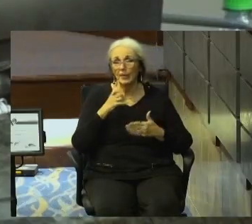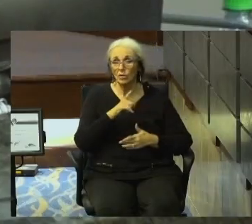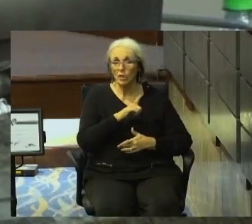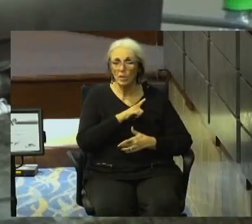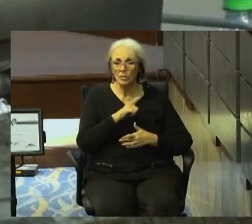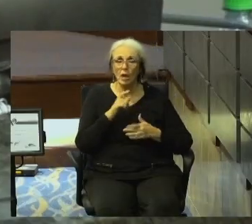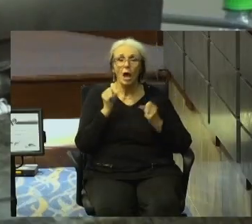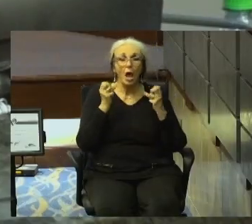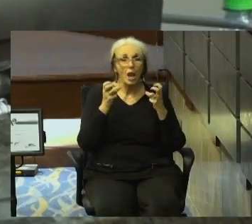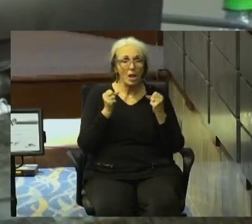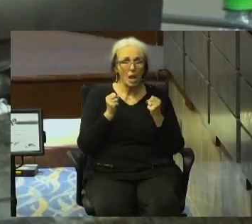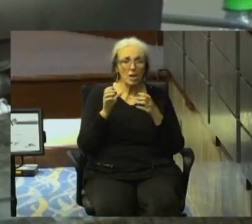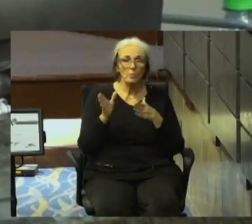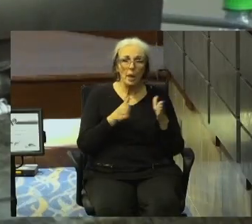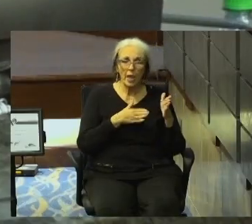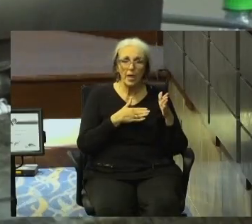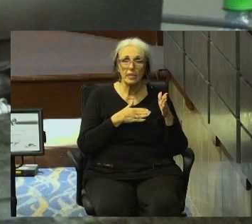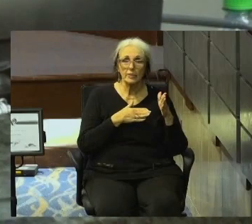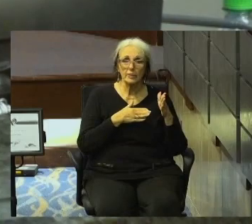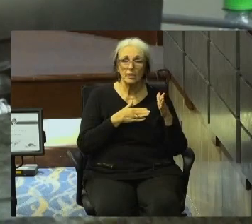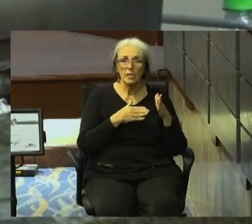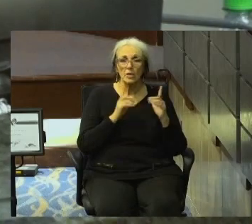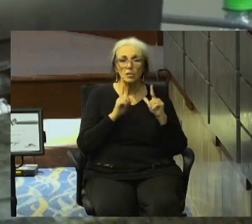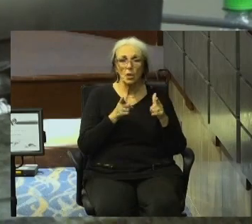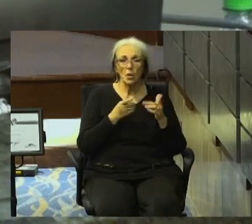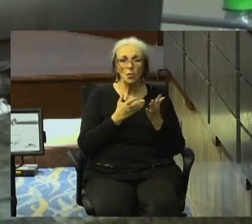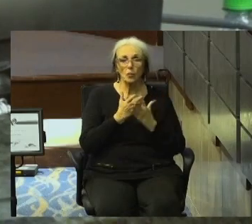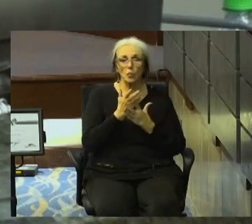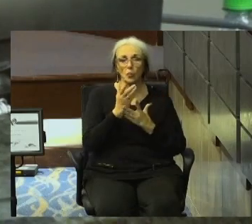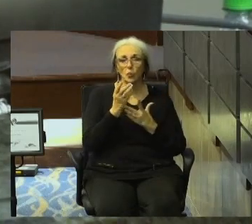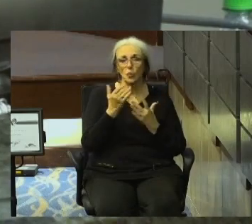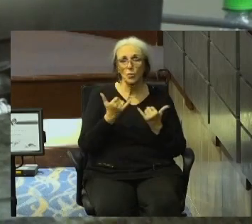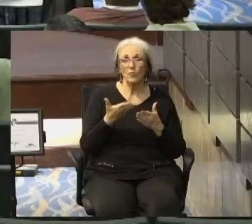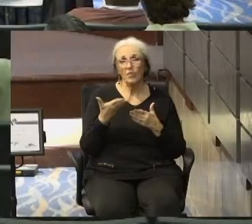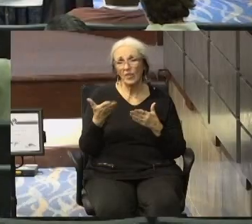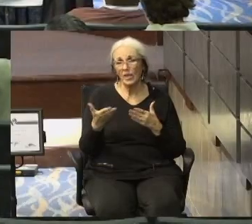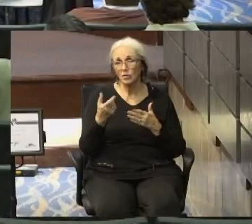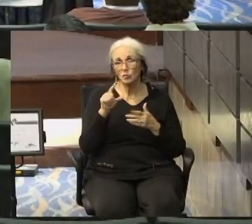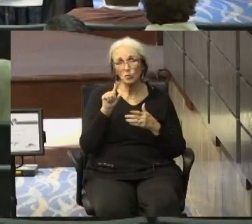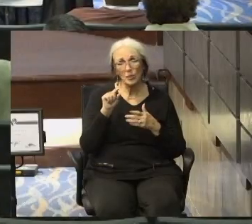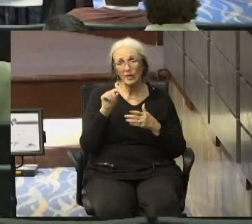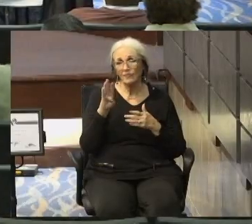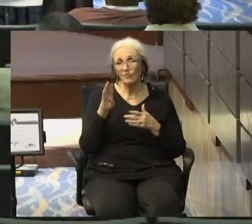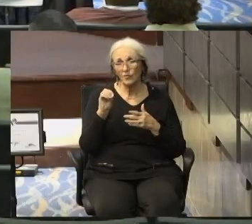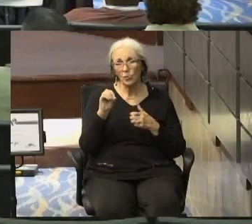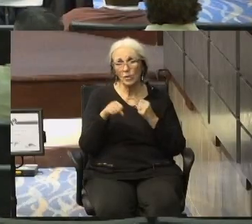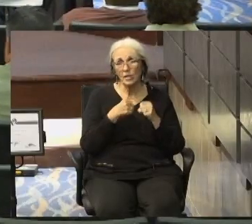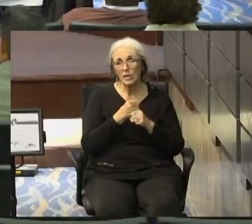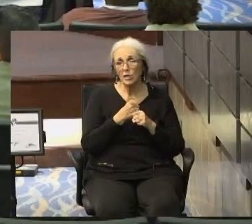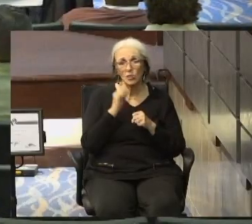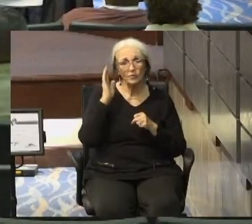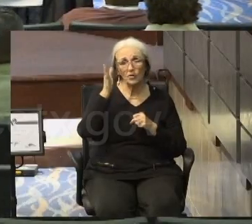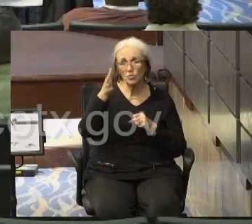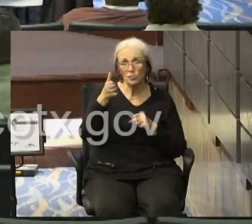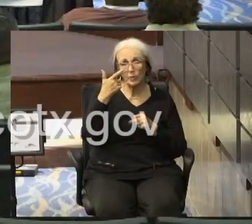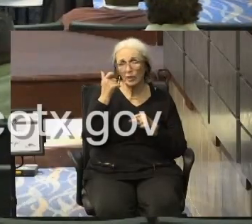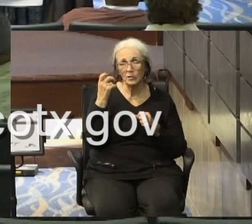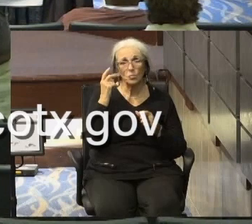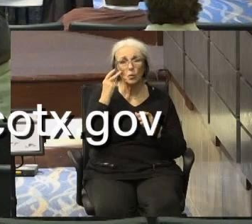office. Applications can be submitted in person at City Hall, by mail, or by email. Interested candidates can contact the City Secretary's office